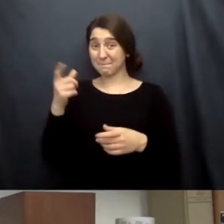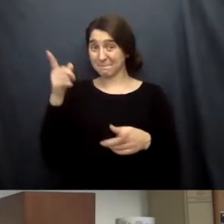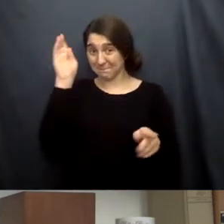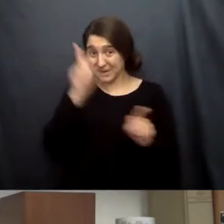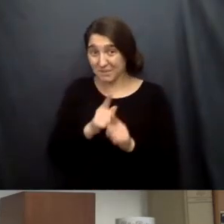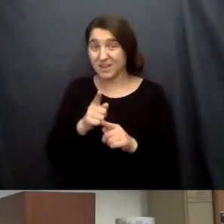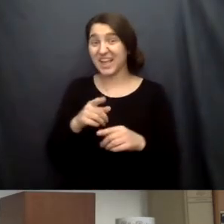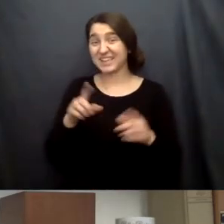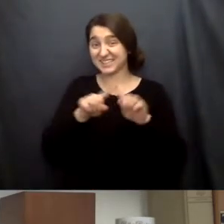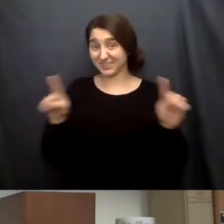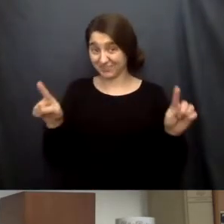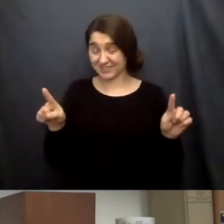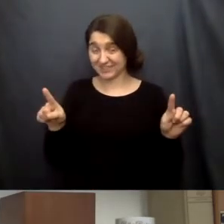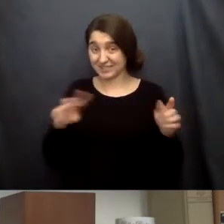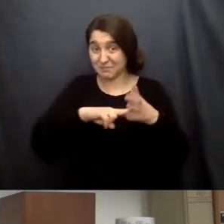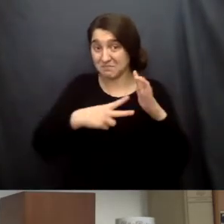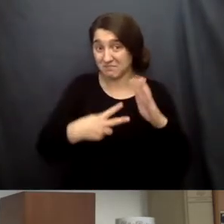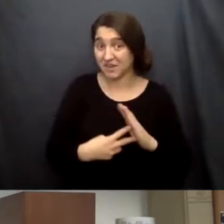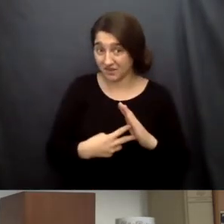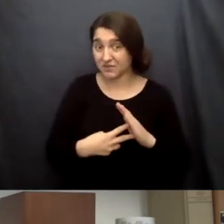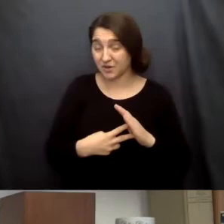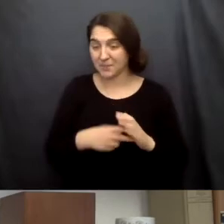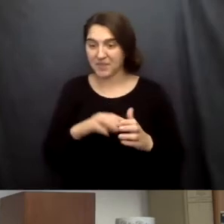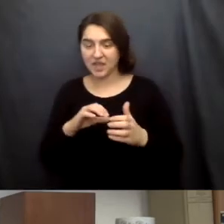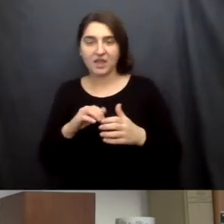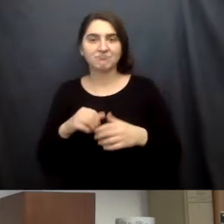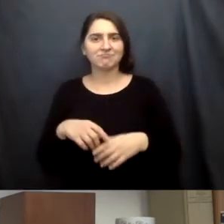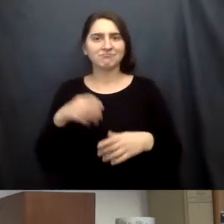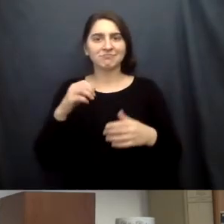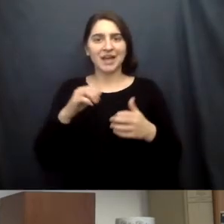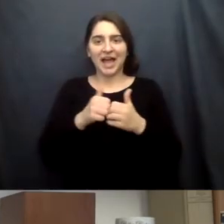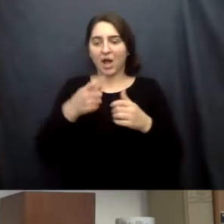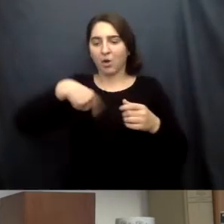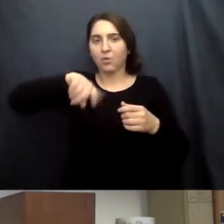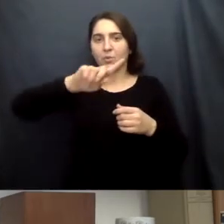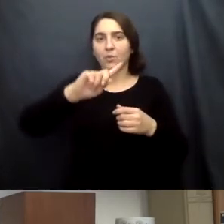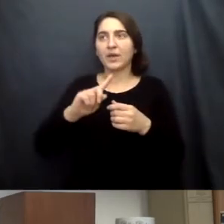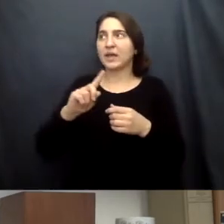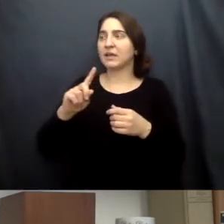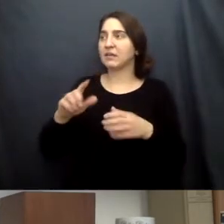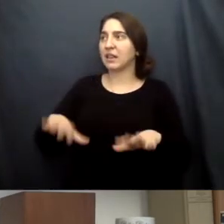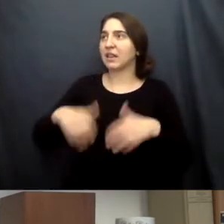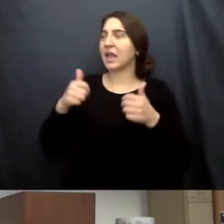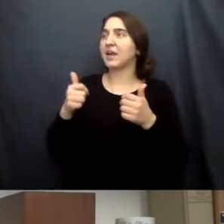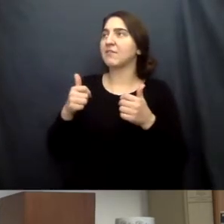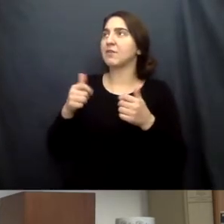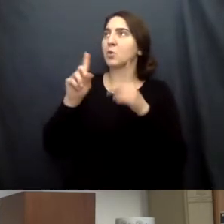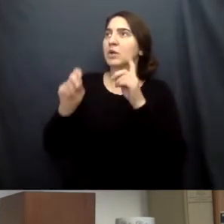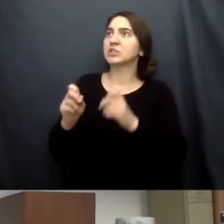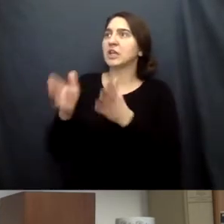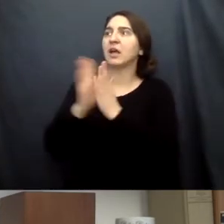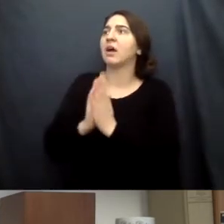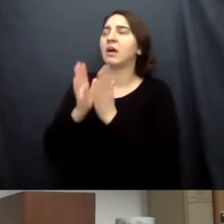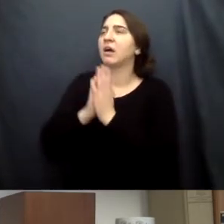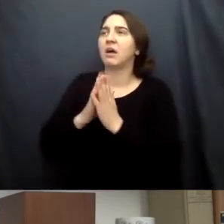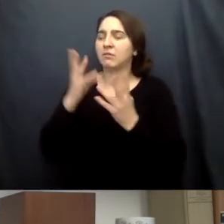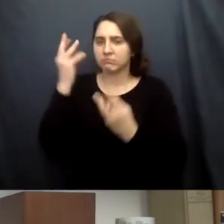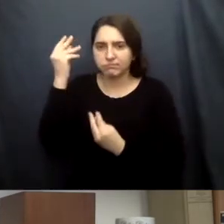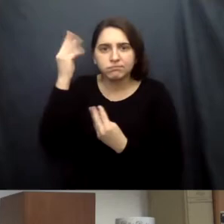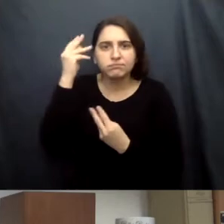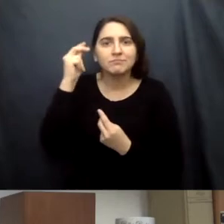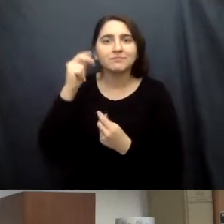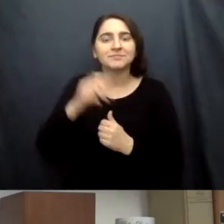minimizing our meaningful differences, ones that I would say are most meaningful, and that is how we engage with the